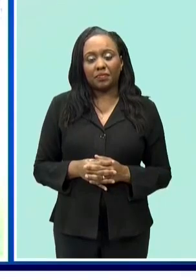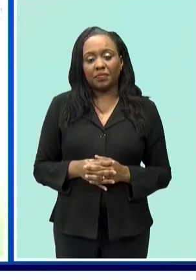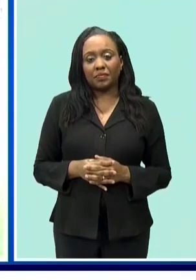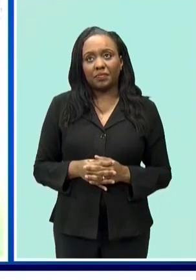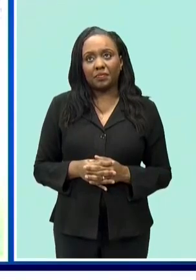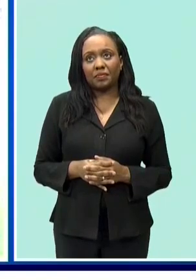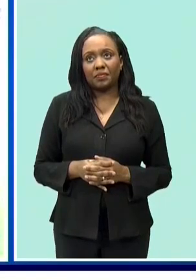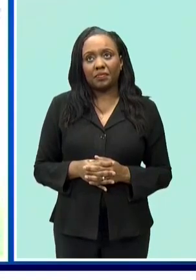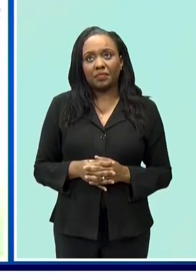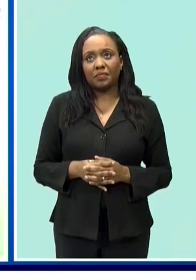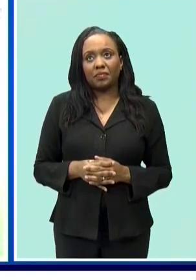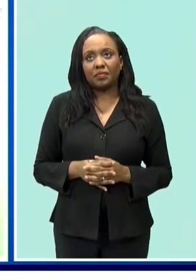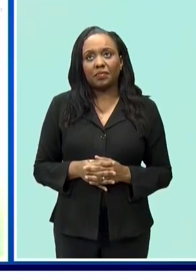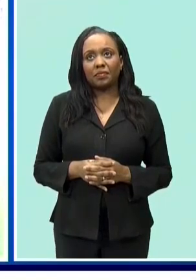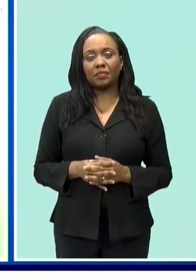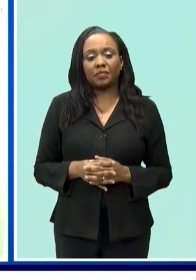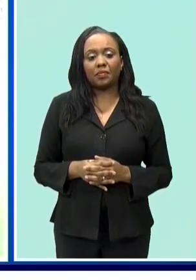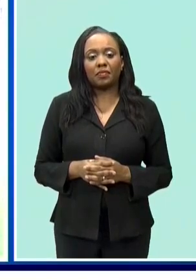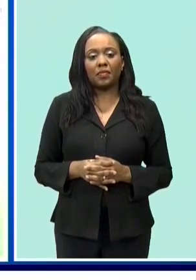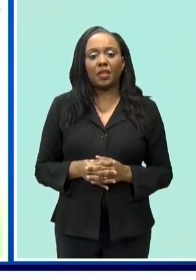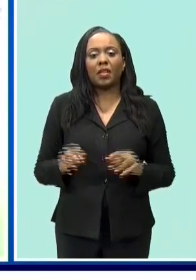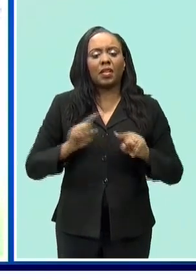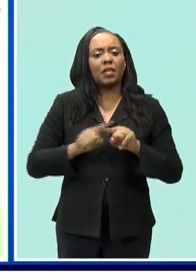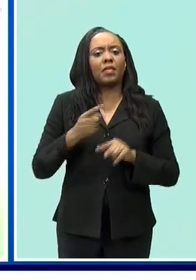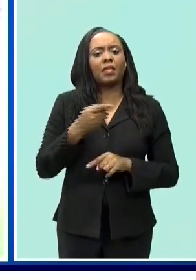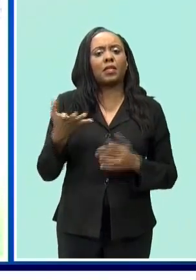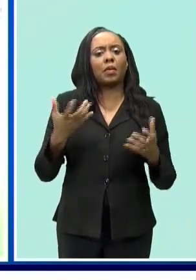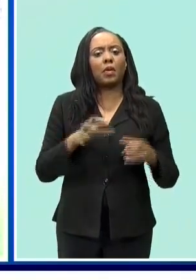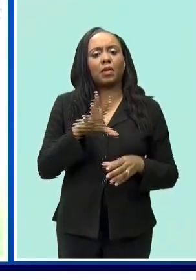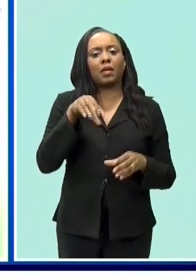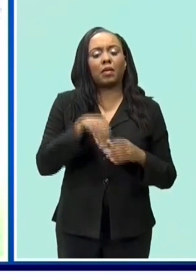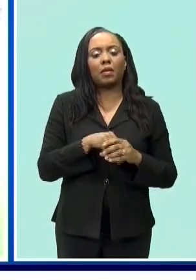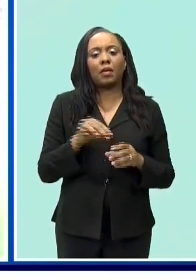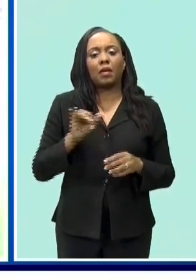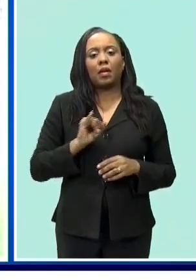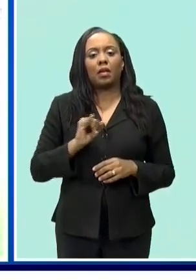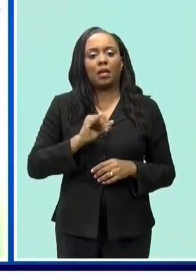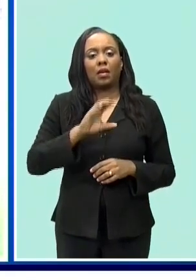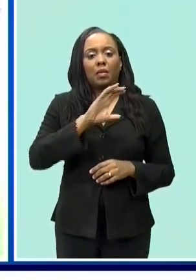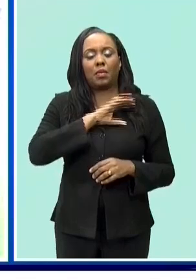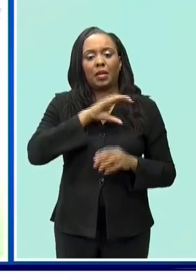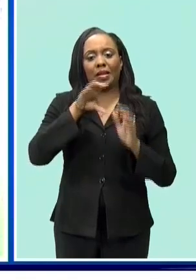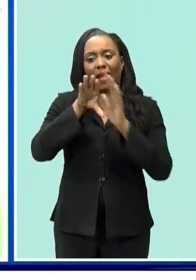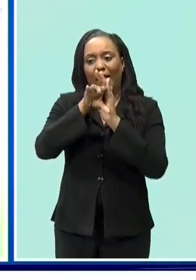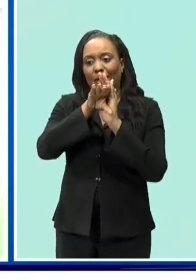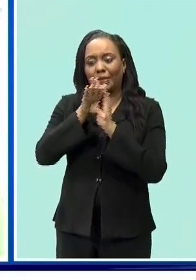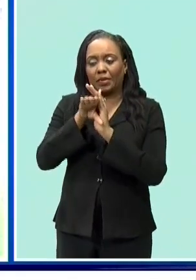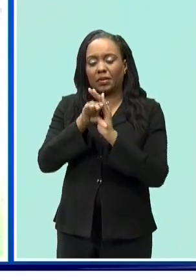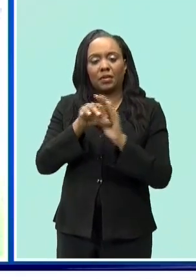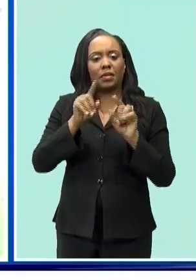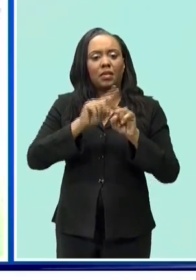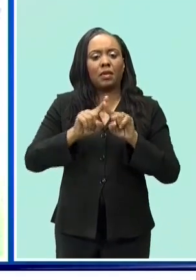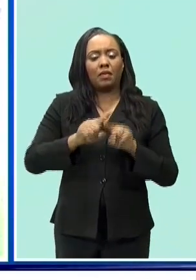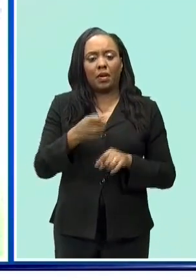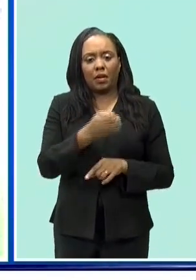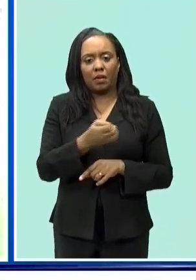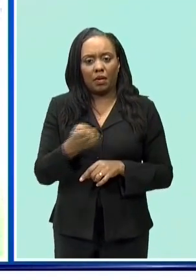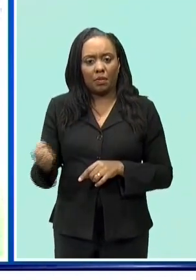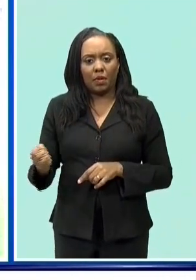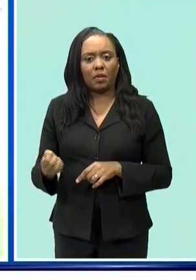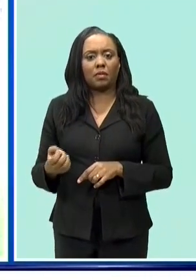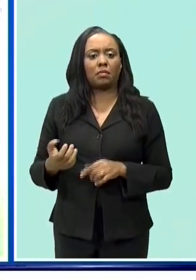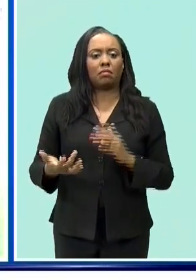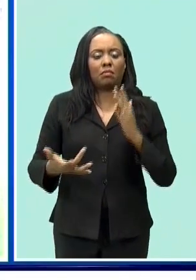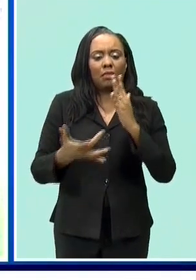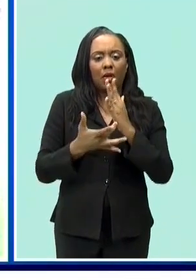items. These included things like the police outposts, provision of cameras, monitoring equipment, and other uses of